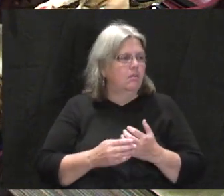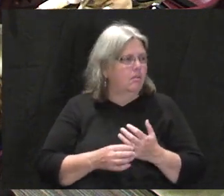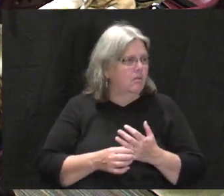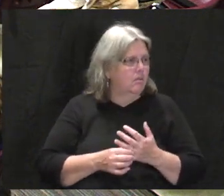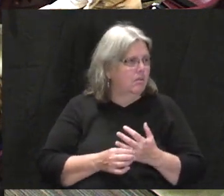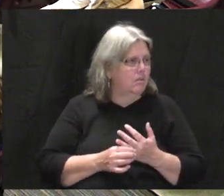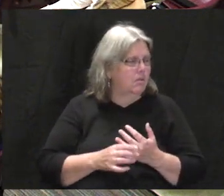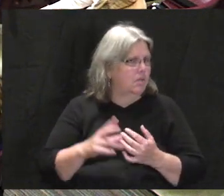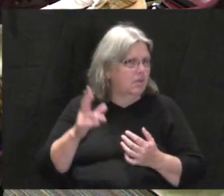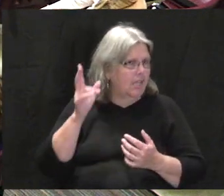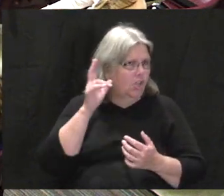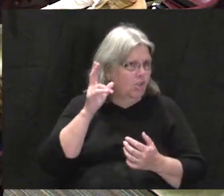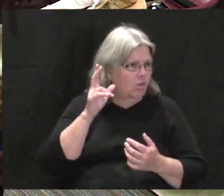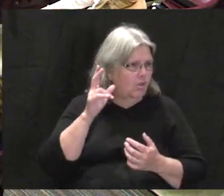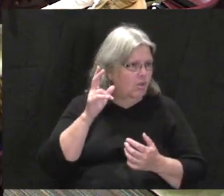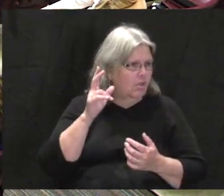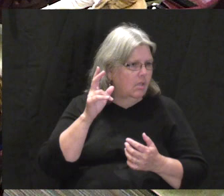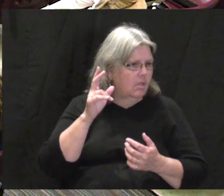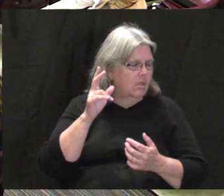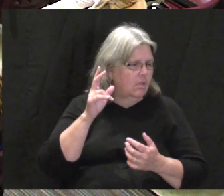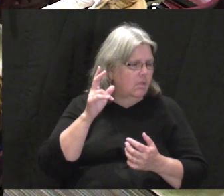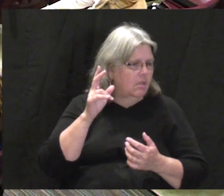I'm sorry, I couldn't hear you.